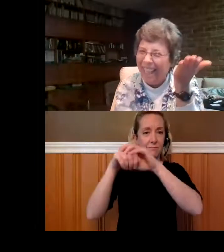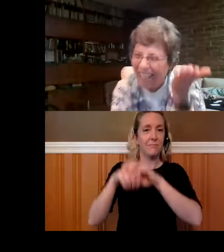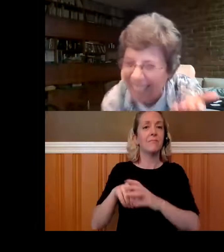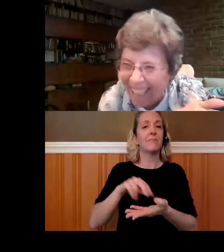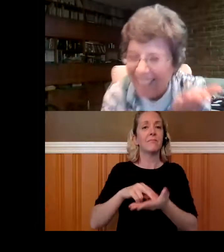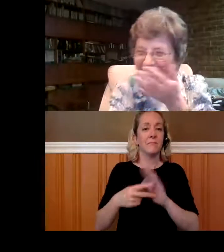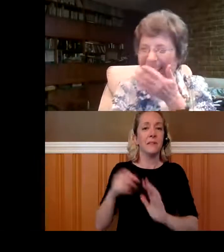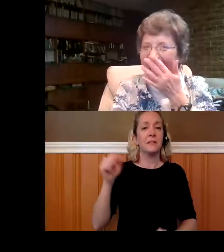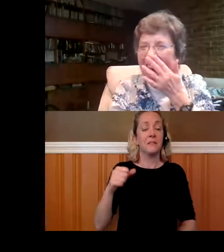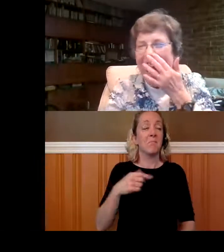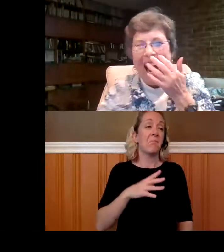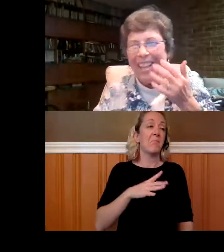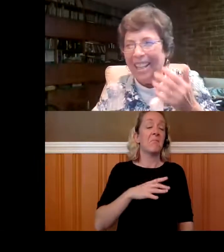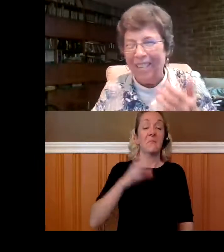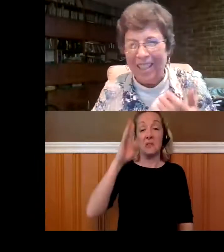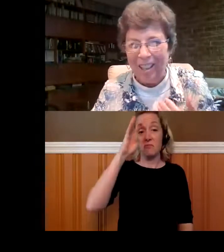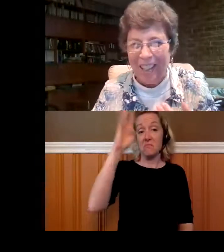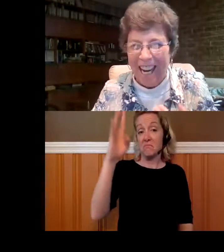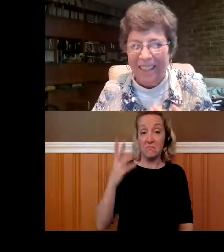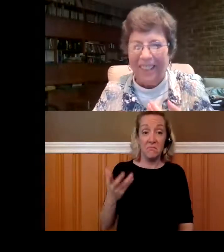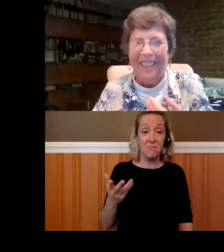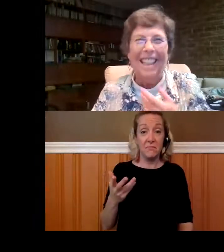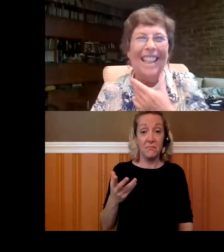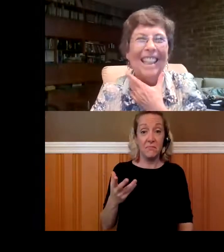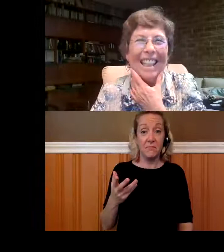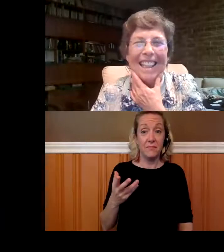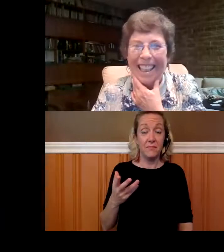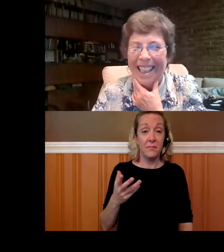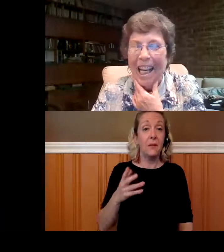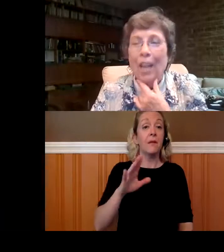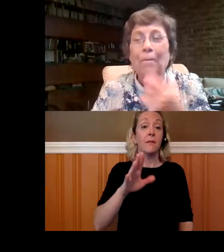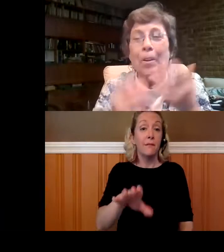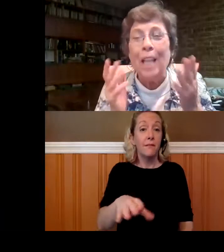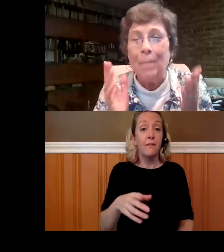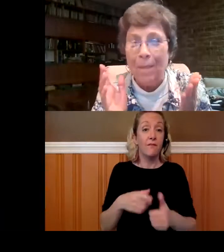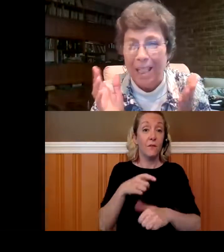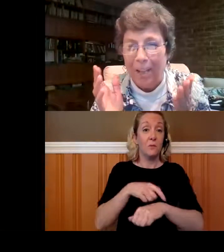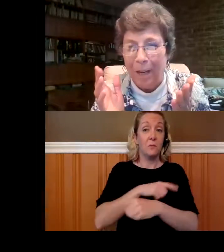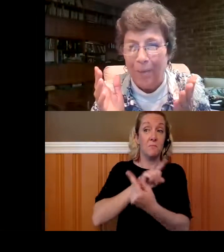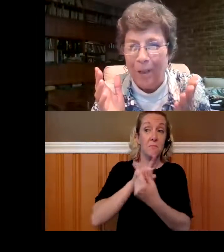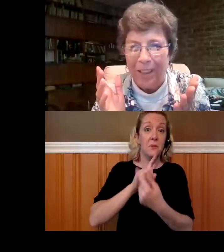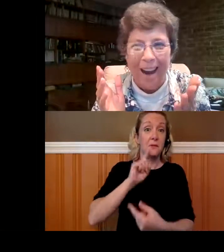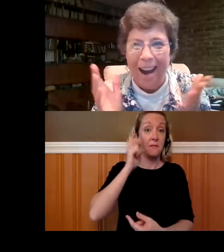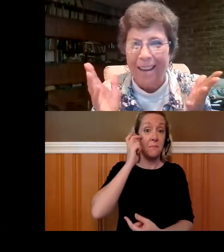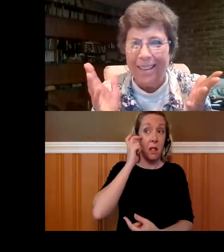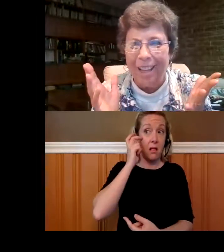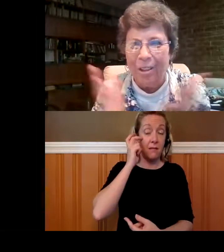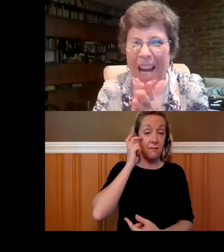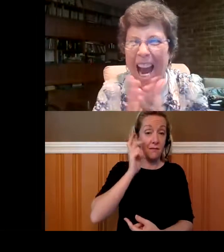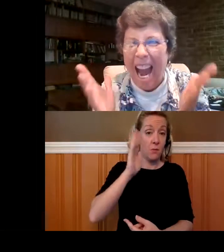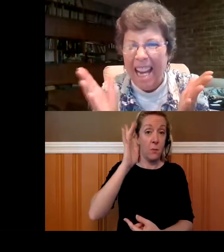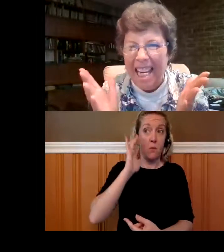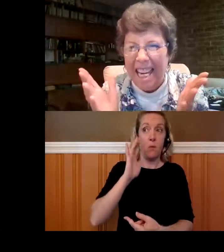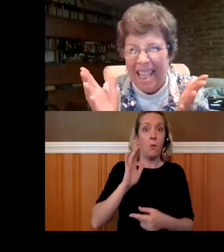that was so creative. Hmm. The first time I met a deafblind person, I didn't know anything.